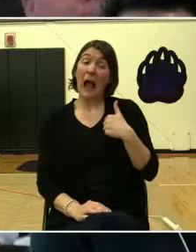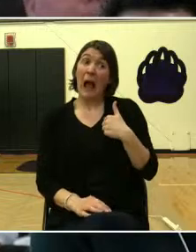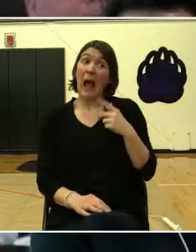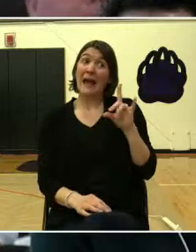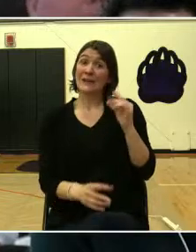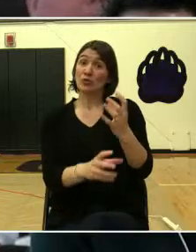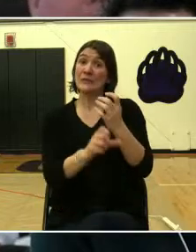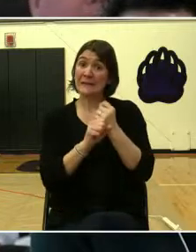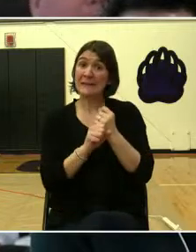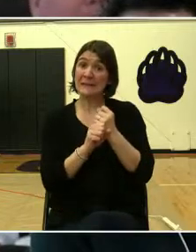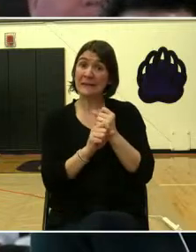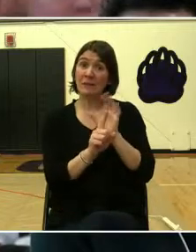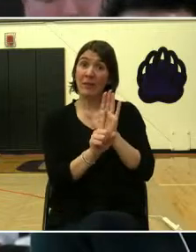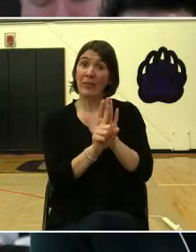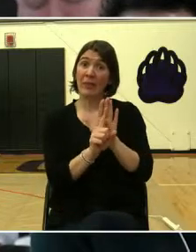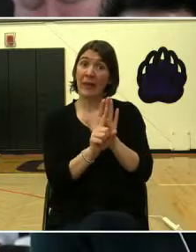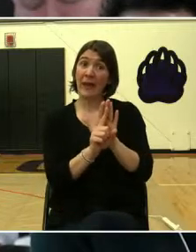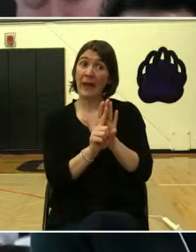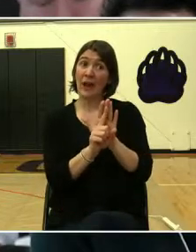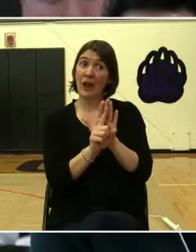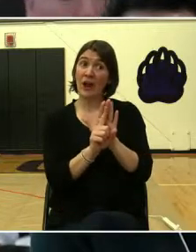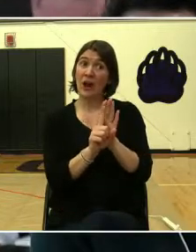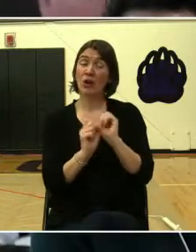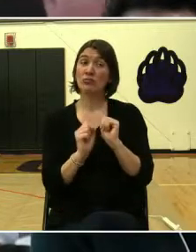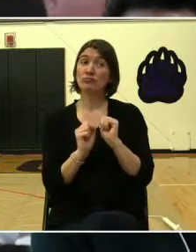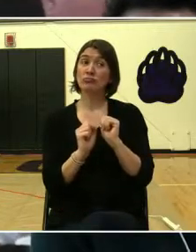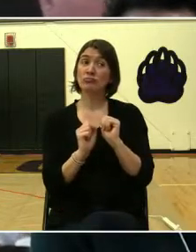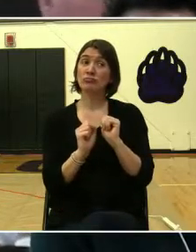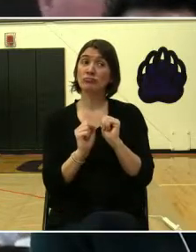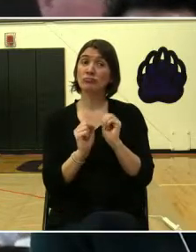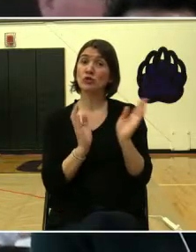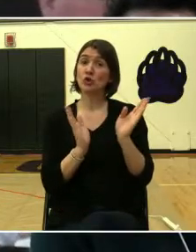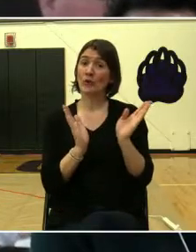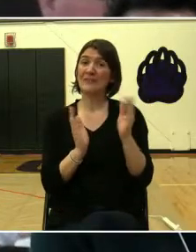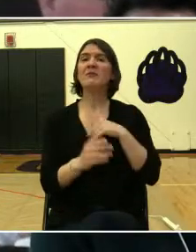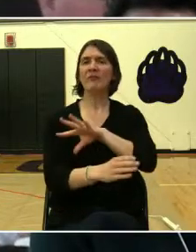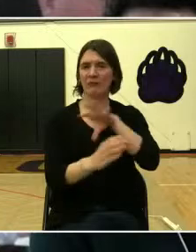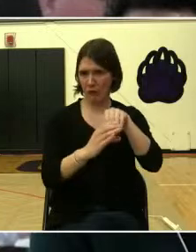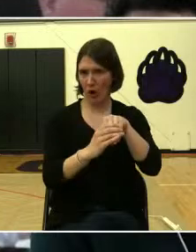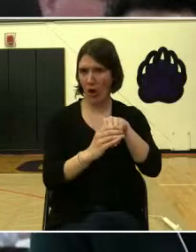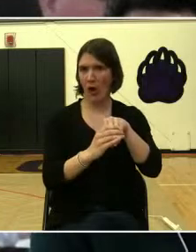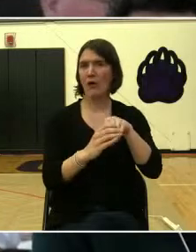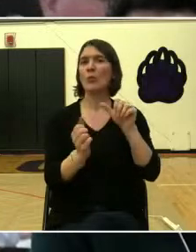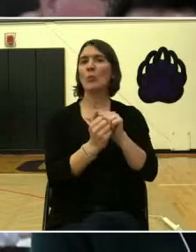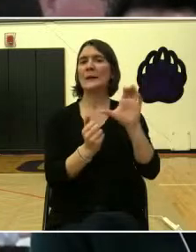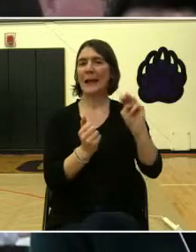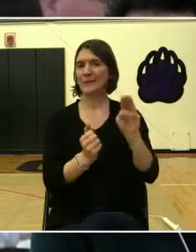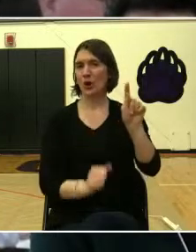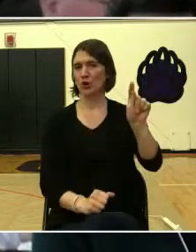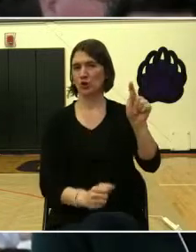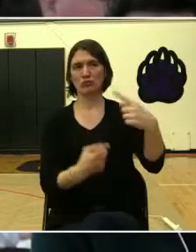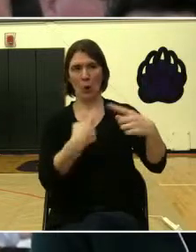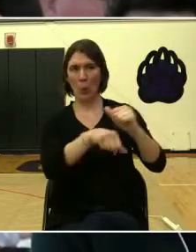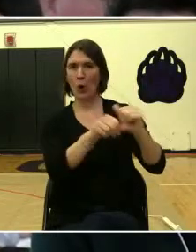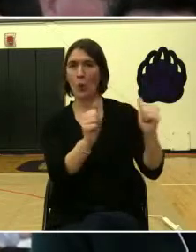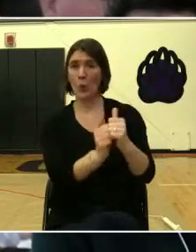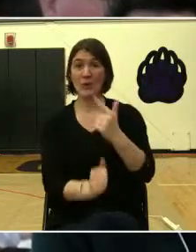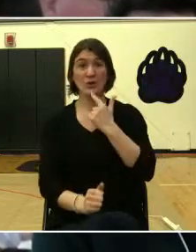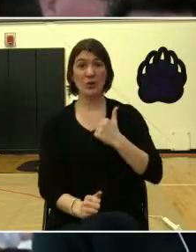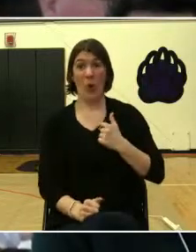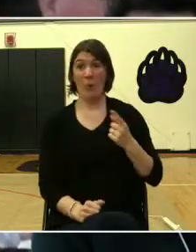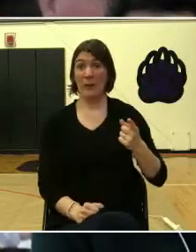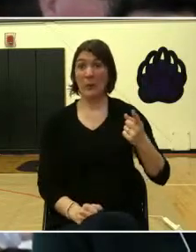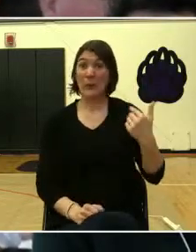OFA of I've been involved with a case manager there who told me